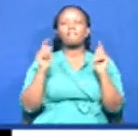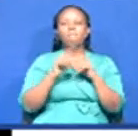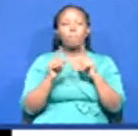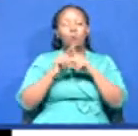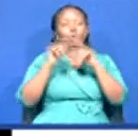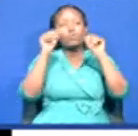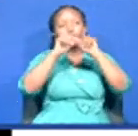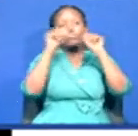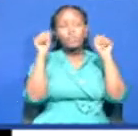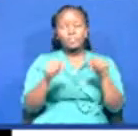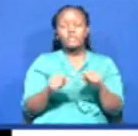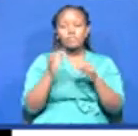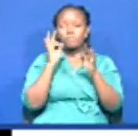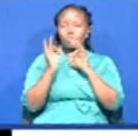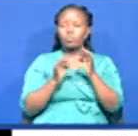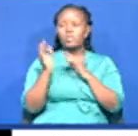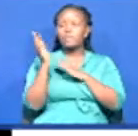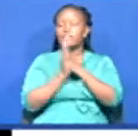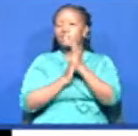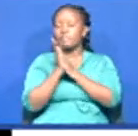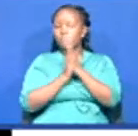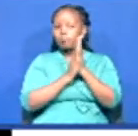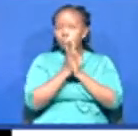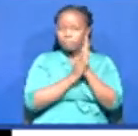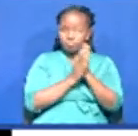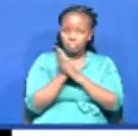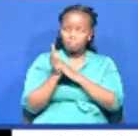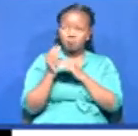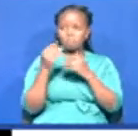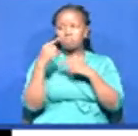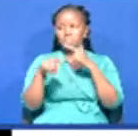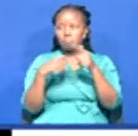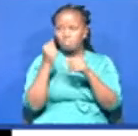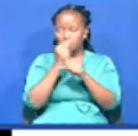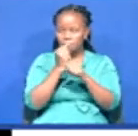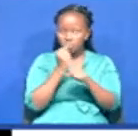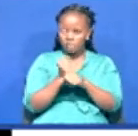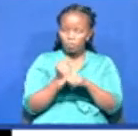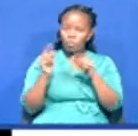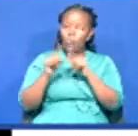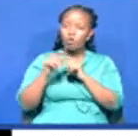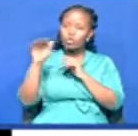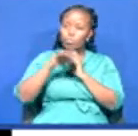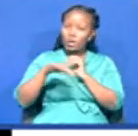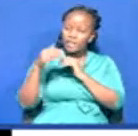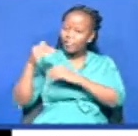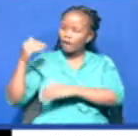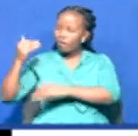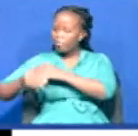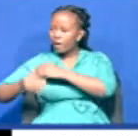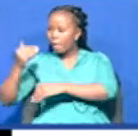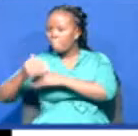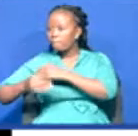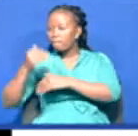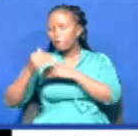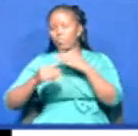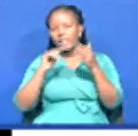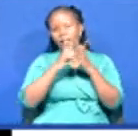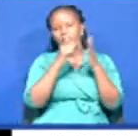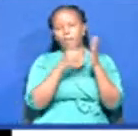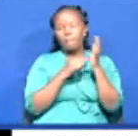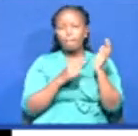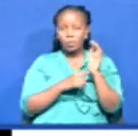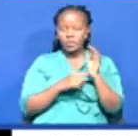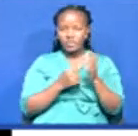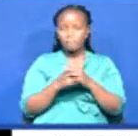is resilient. And even at our borders, border points, we